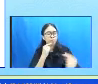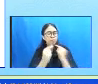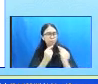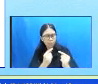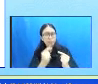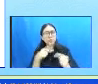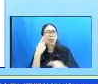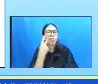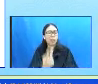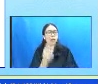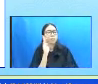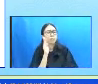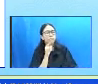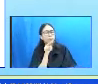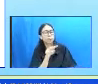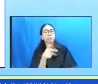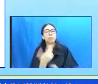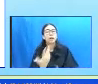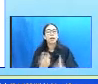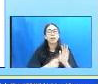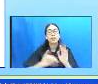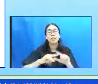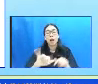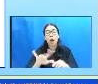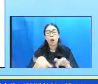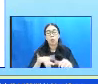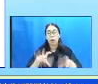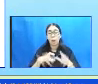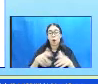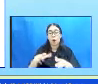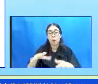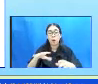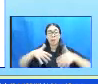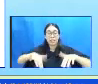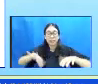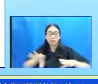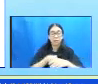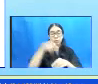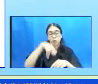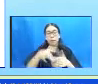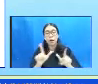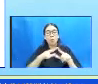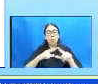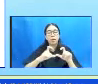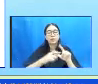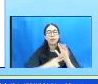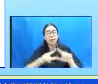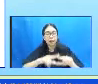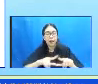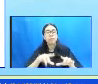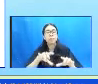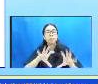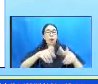in global debates. And through their experiences in engaging with local communities, with governments, with companies, they're